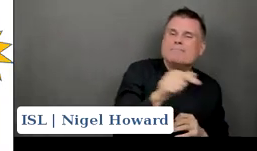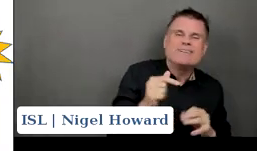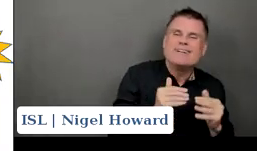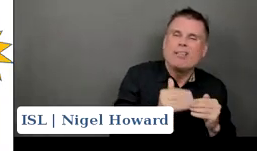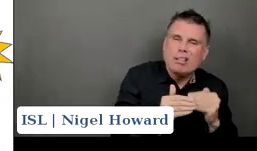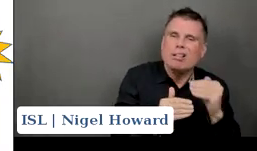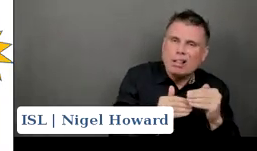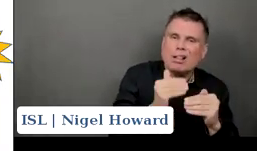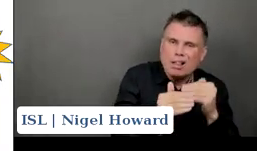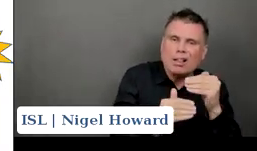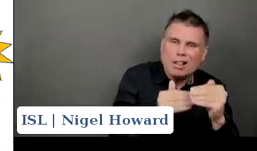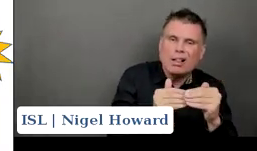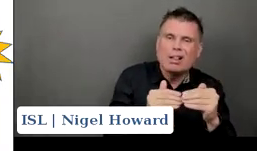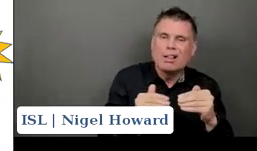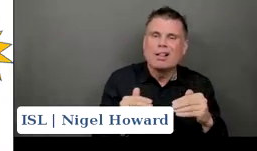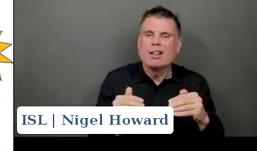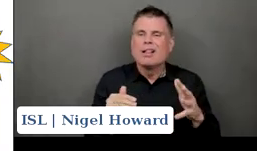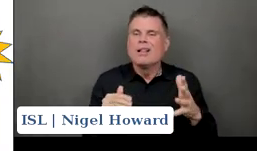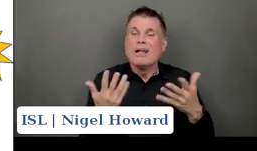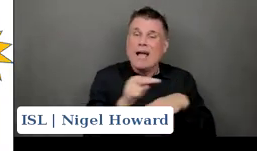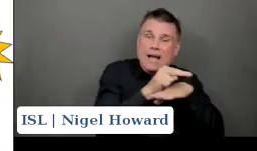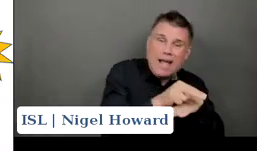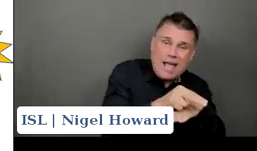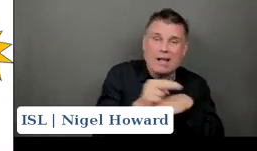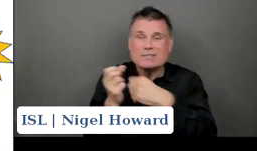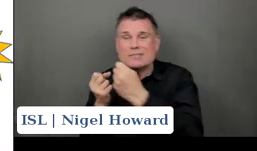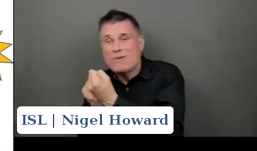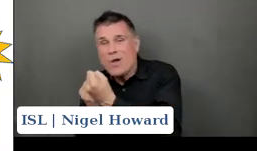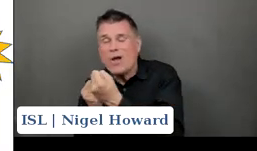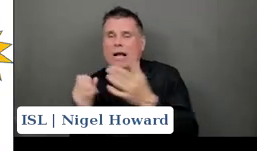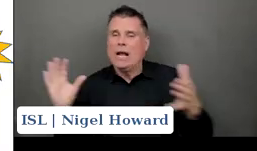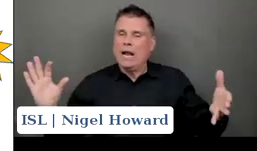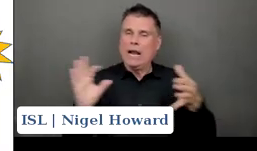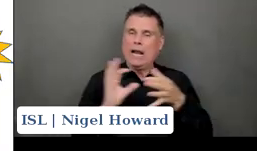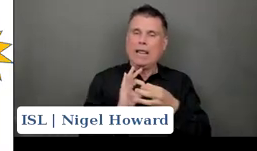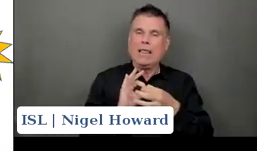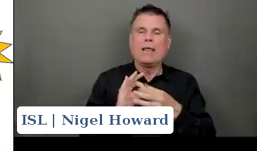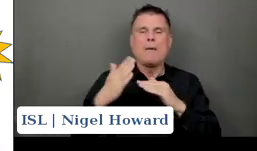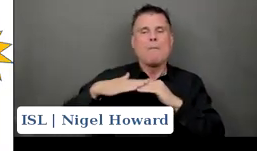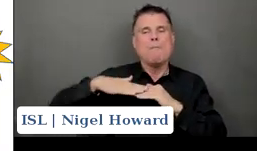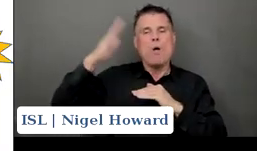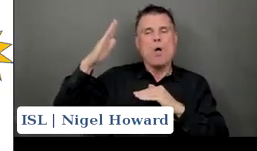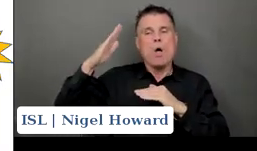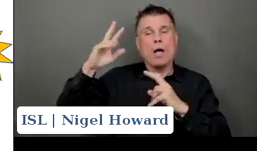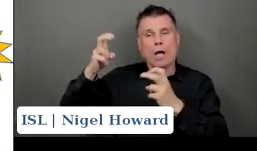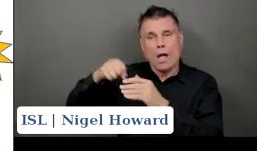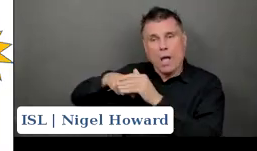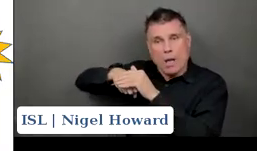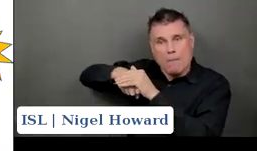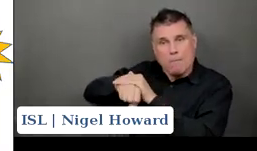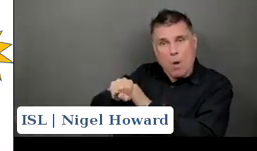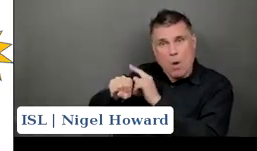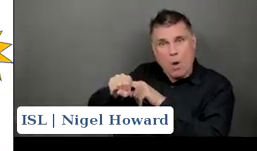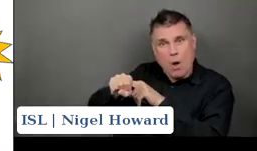and support systems to inclusive, to more sort of life course and rights-based approaches in terms of social protection